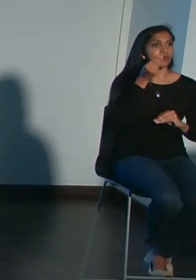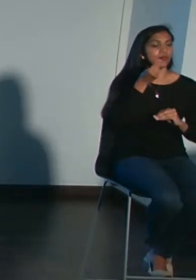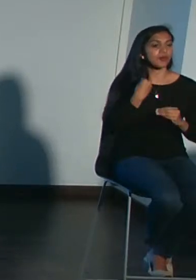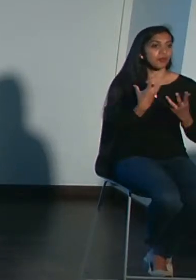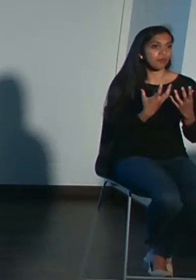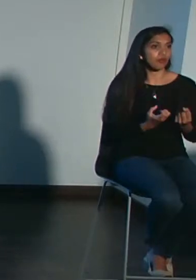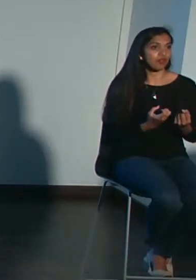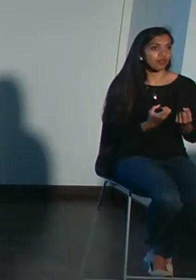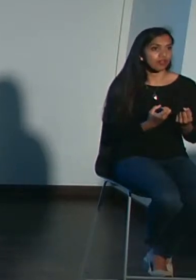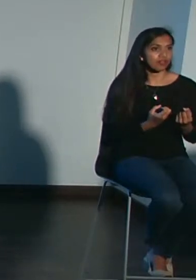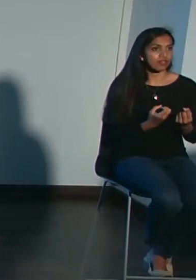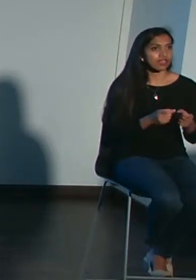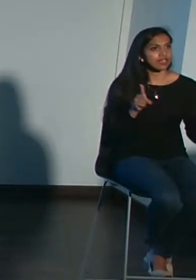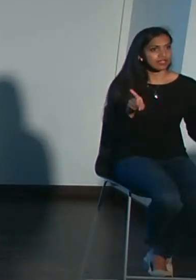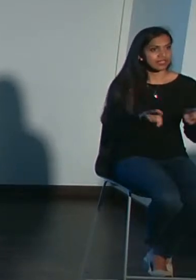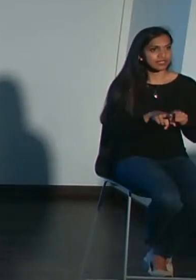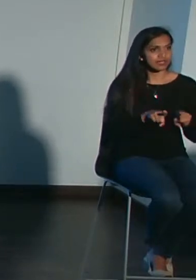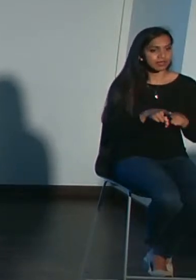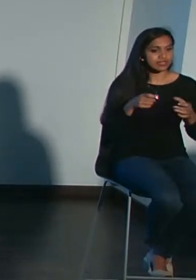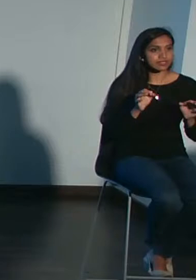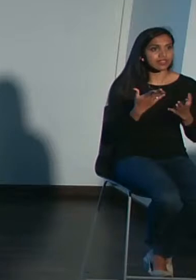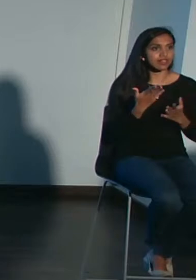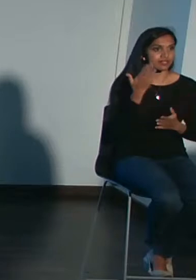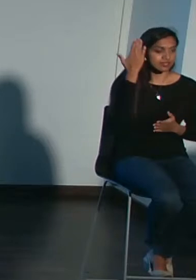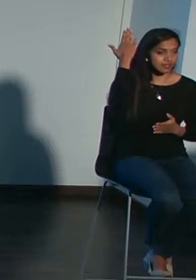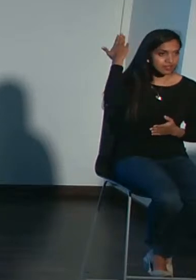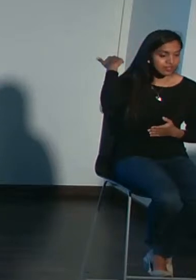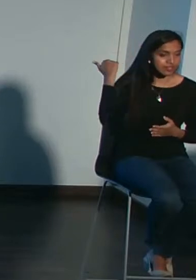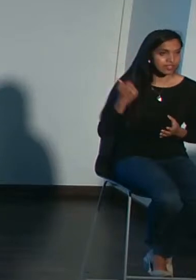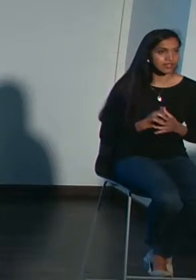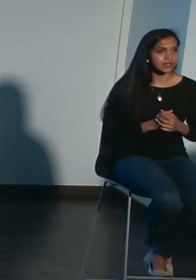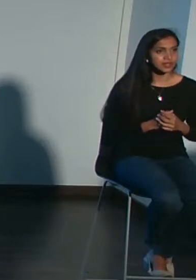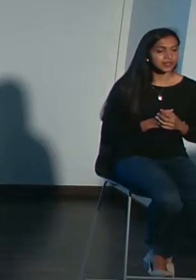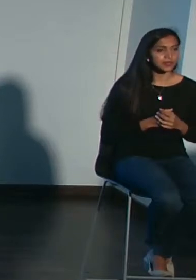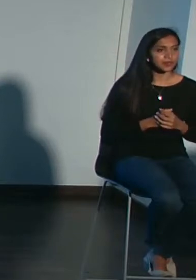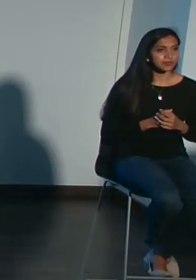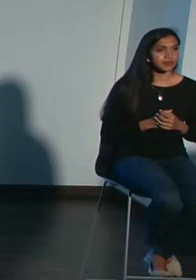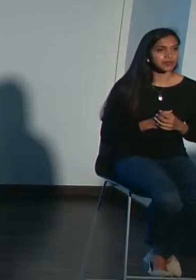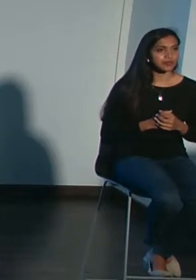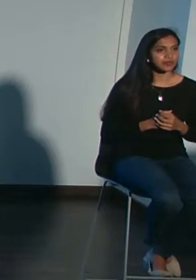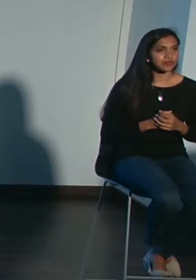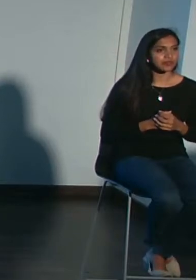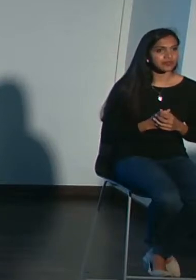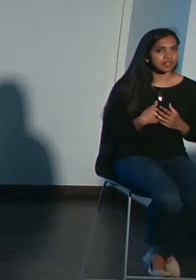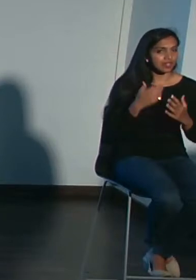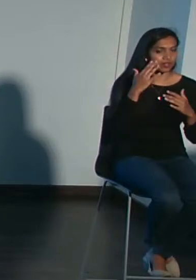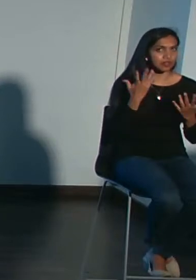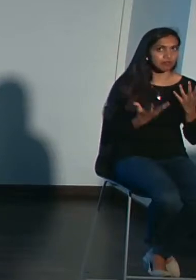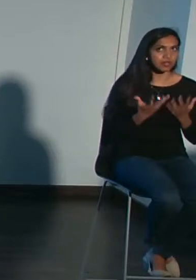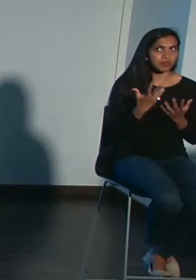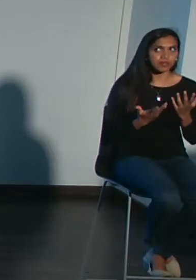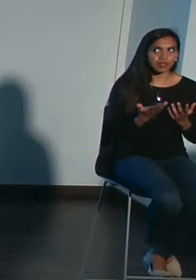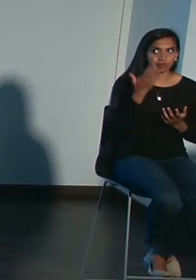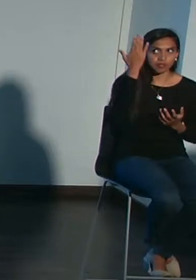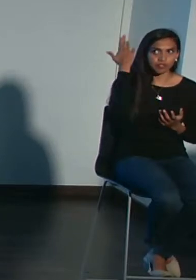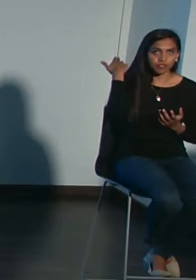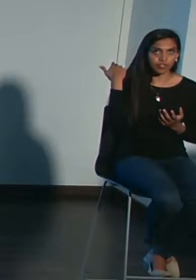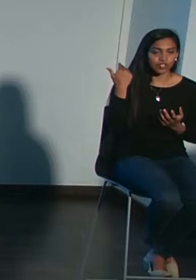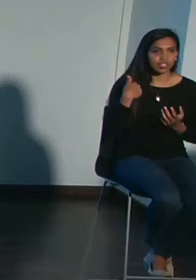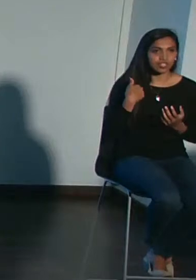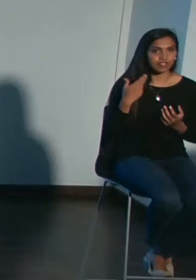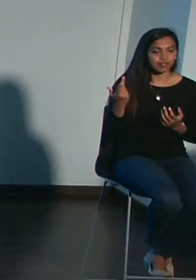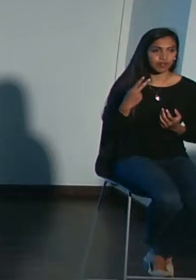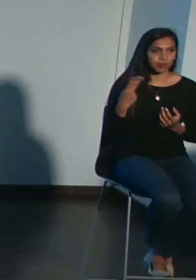guess, yeah, like somewhere it started from there because, I don't know, I guess maybe we both agree on